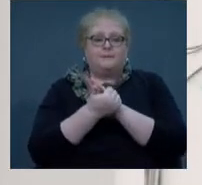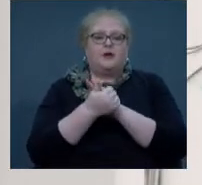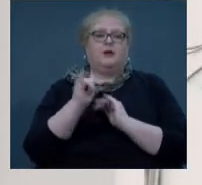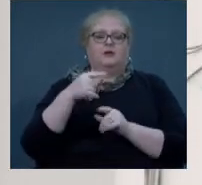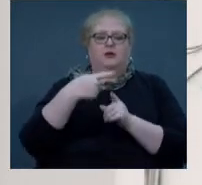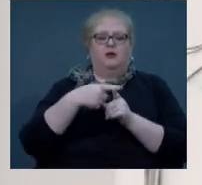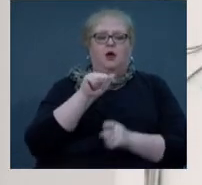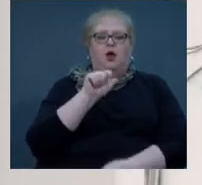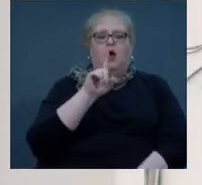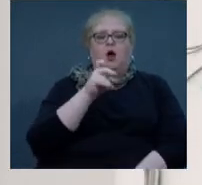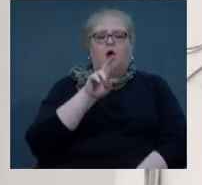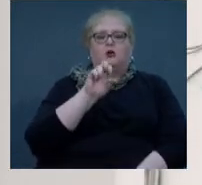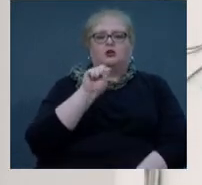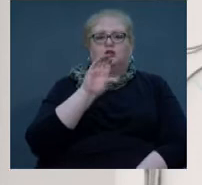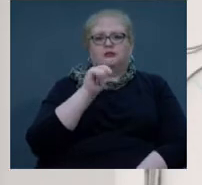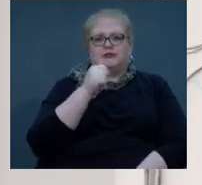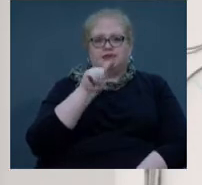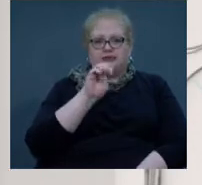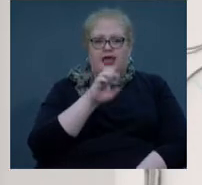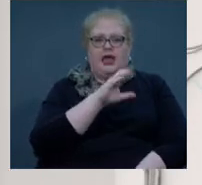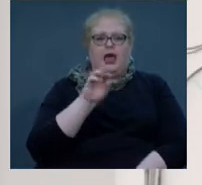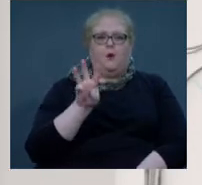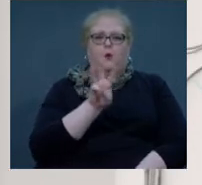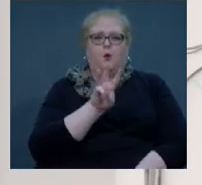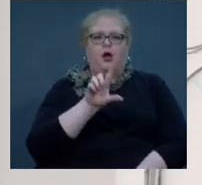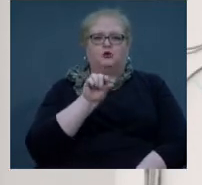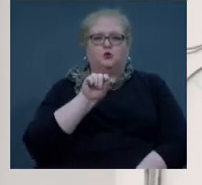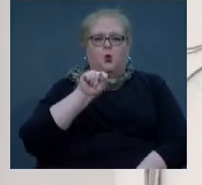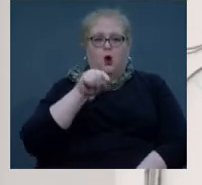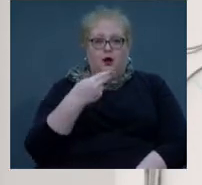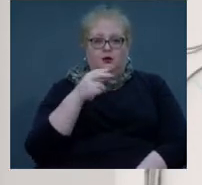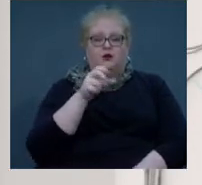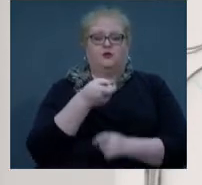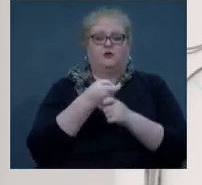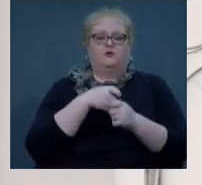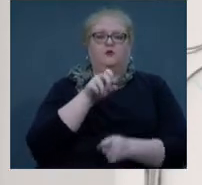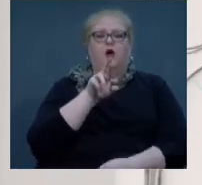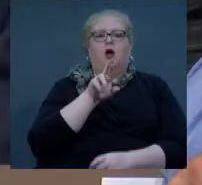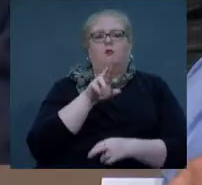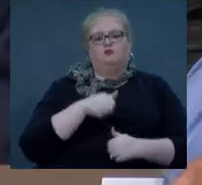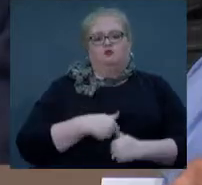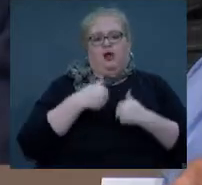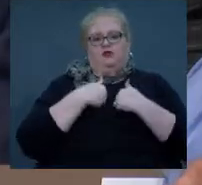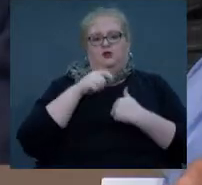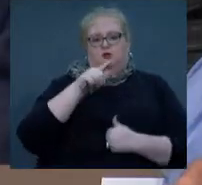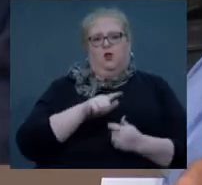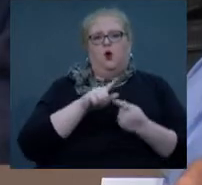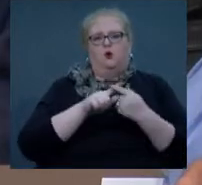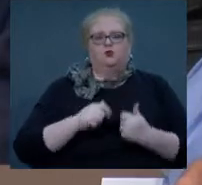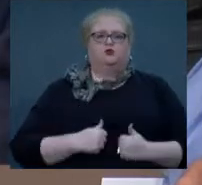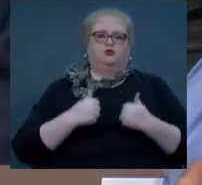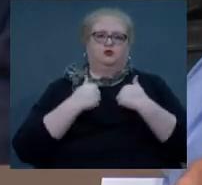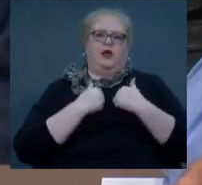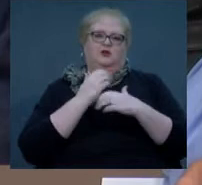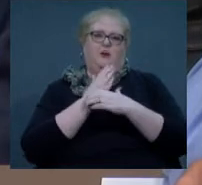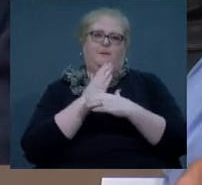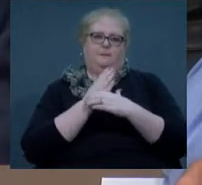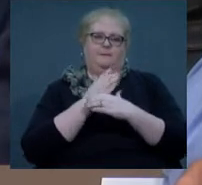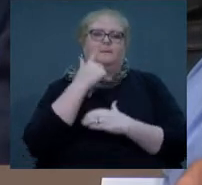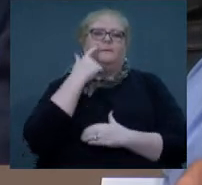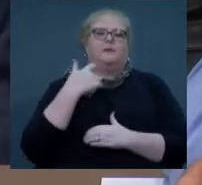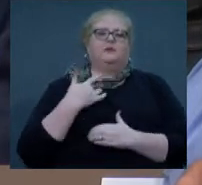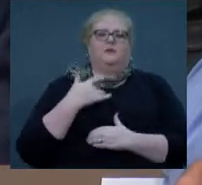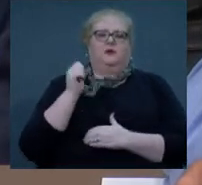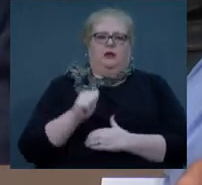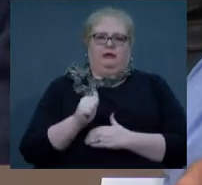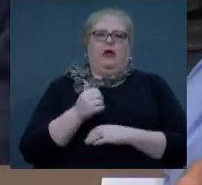corner of Aldersgate Road and West 20th Street from residential low to residential medium. Staff can support the density increase along